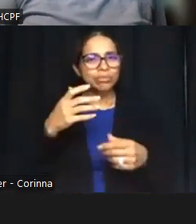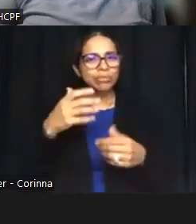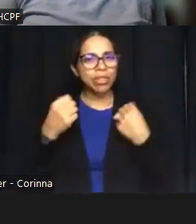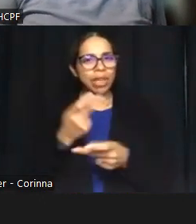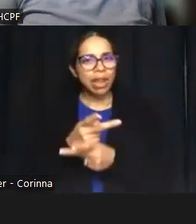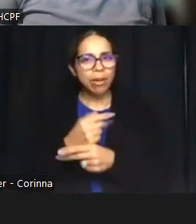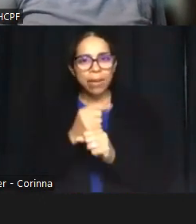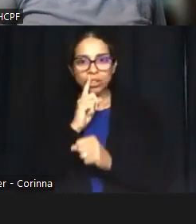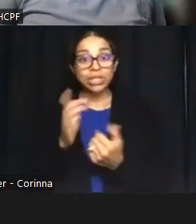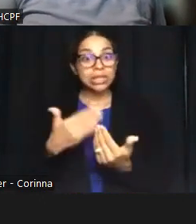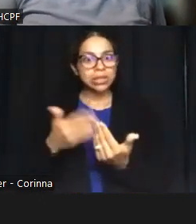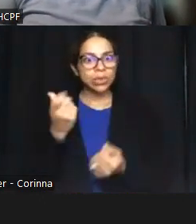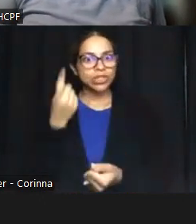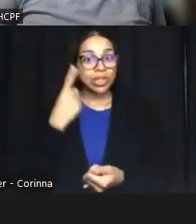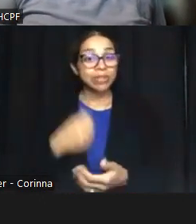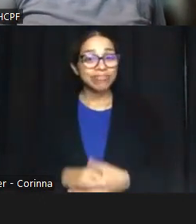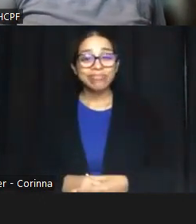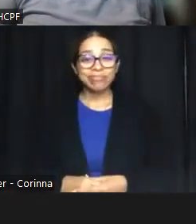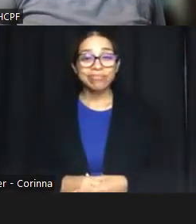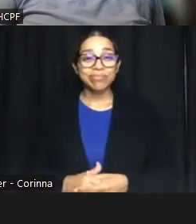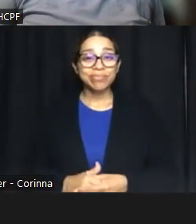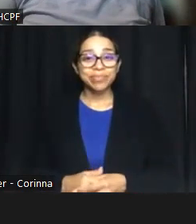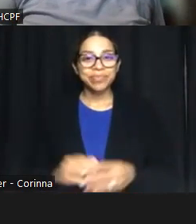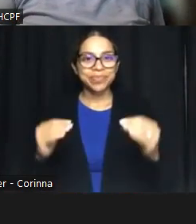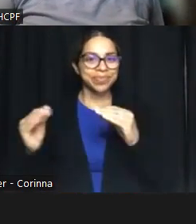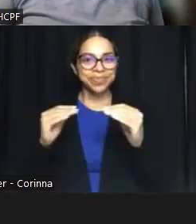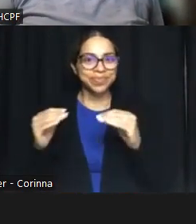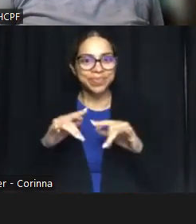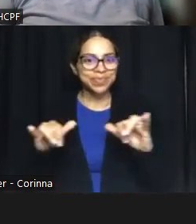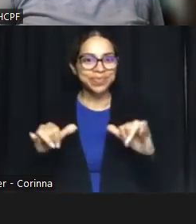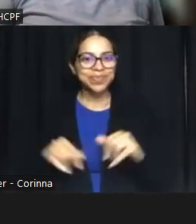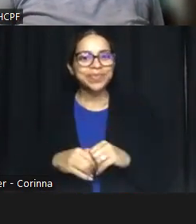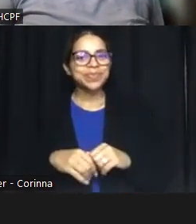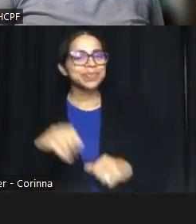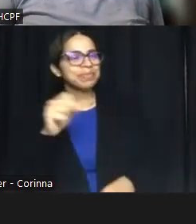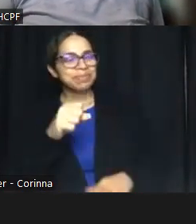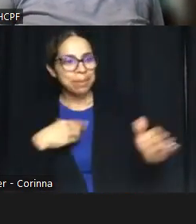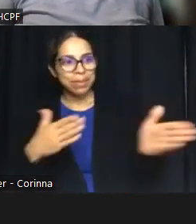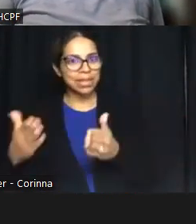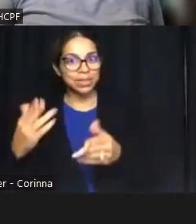Oh, Yeah. great. And what I didn't know the Colorado one, so yes.